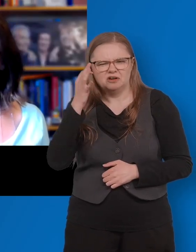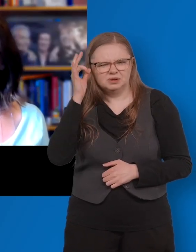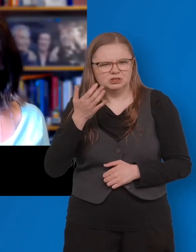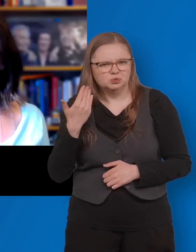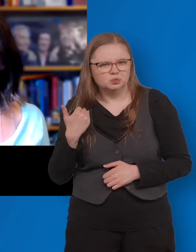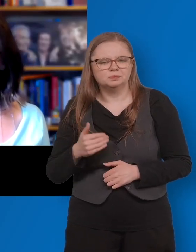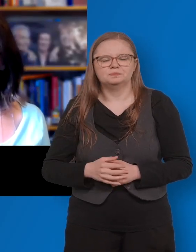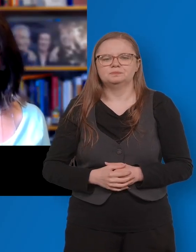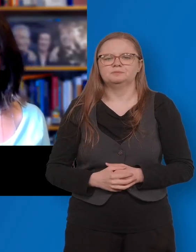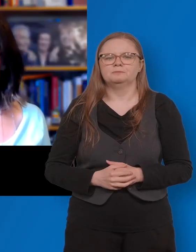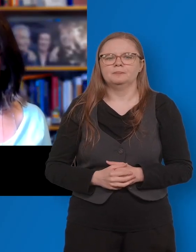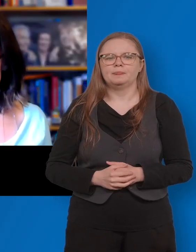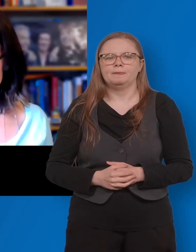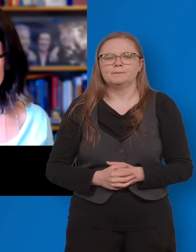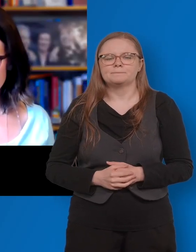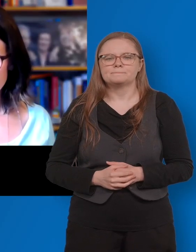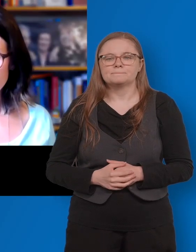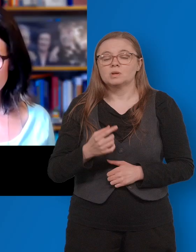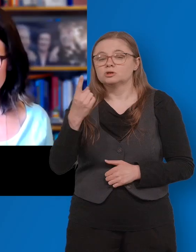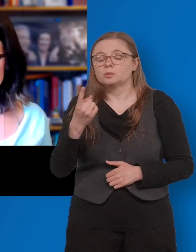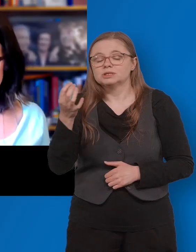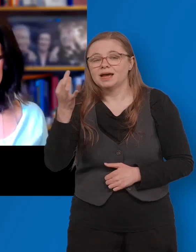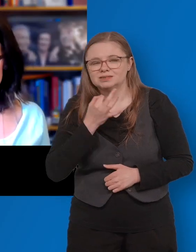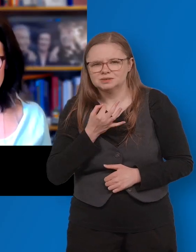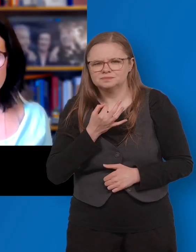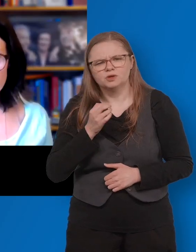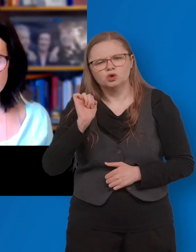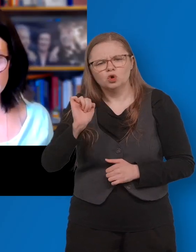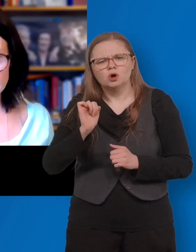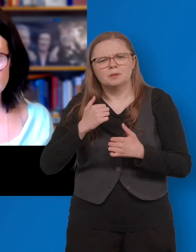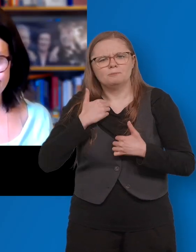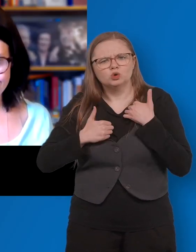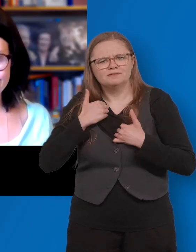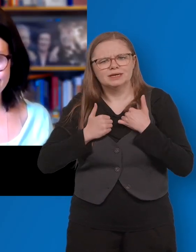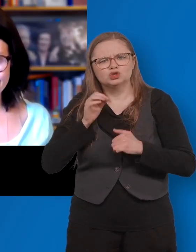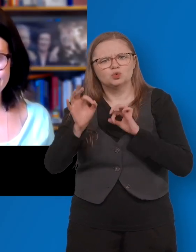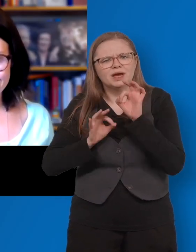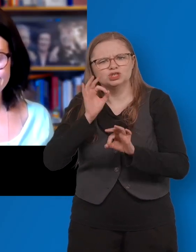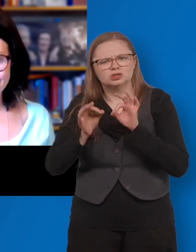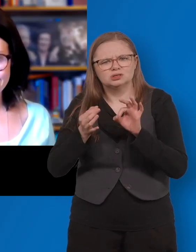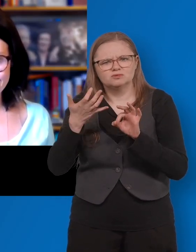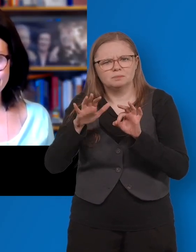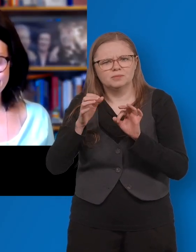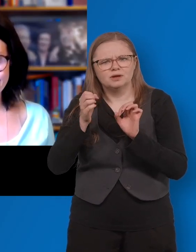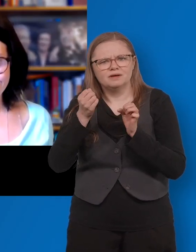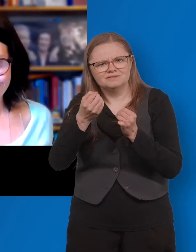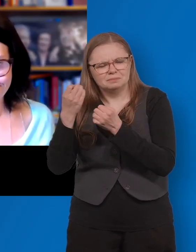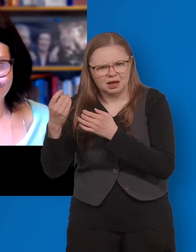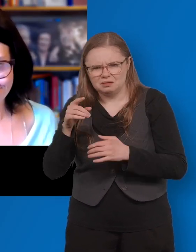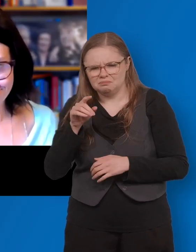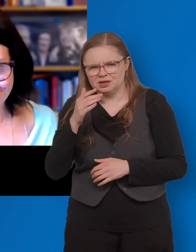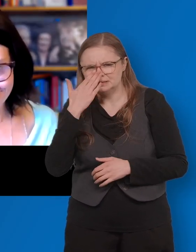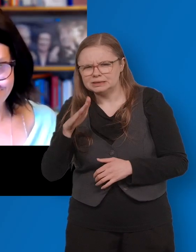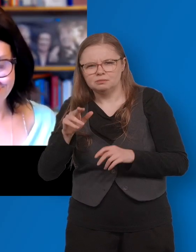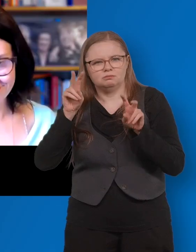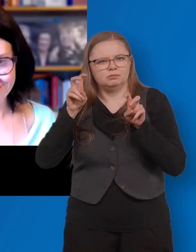Somebody's asking, the motivation questions you had in the feedback sound a little quote unquote transactional, almost like a